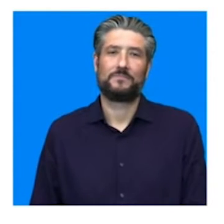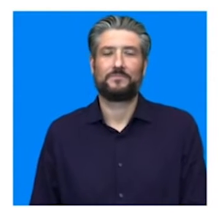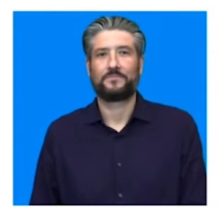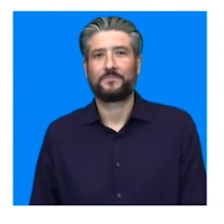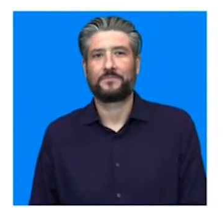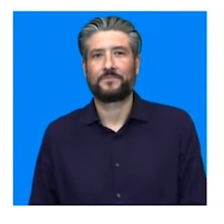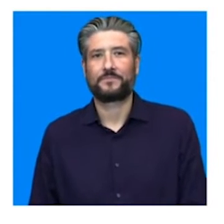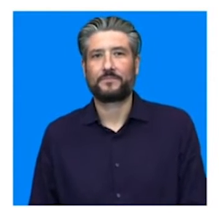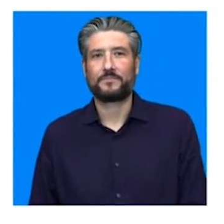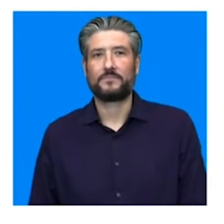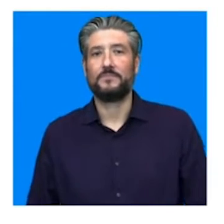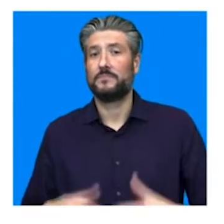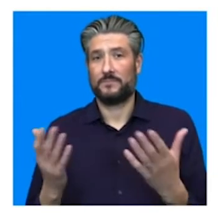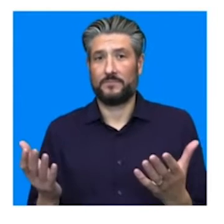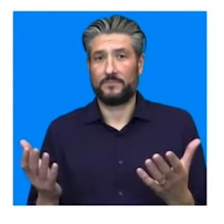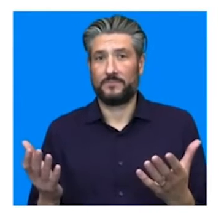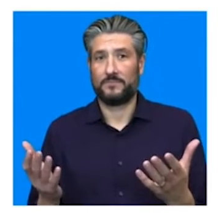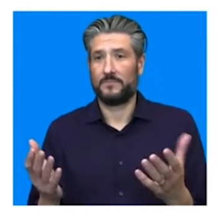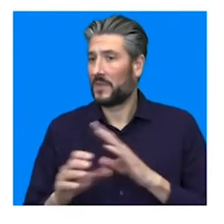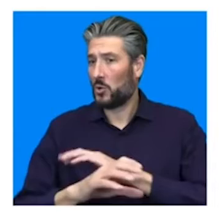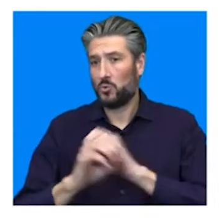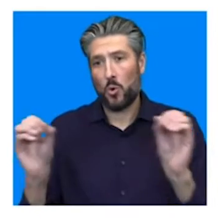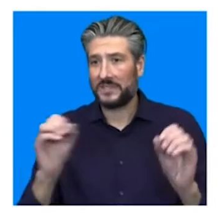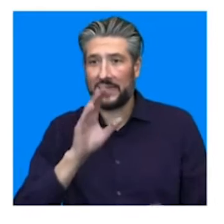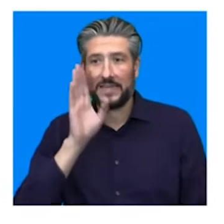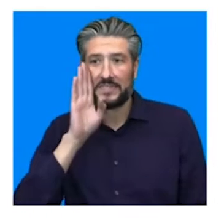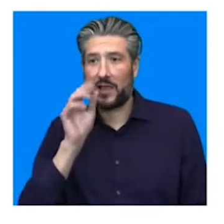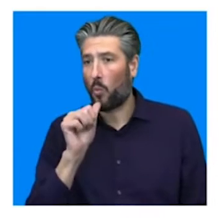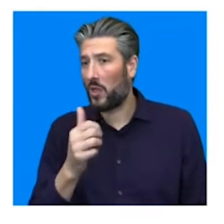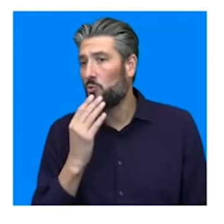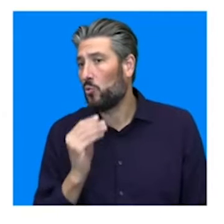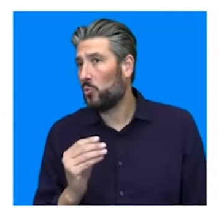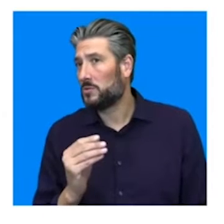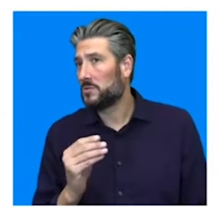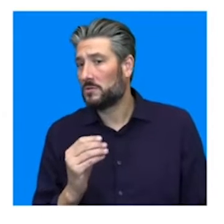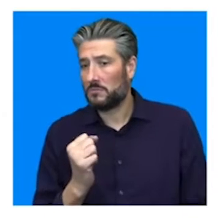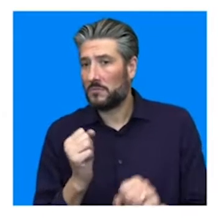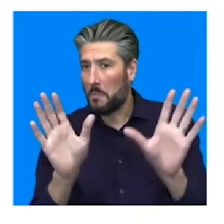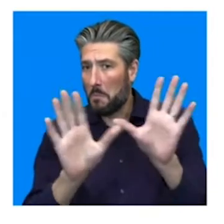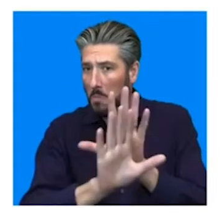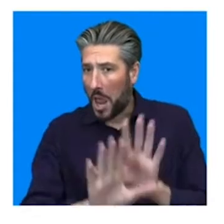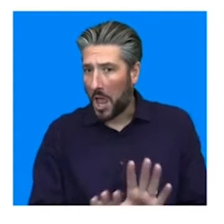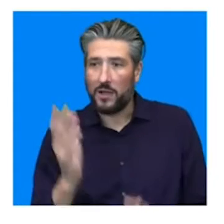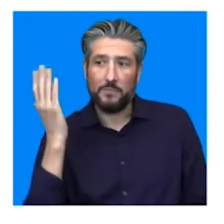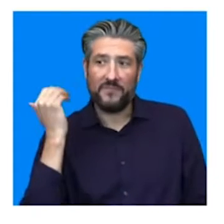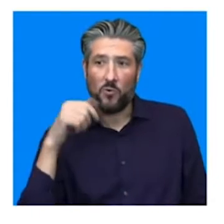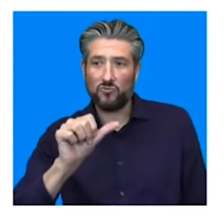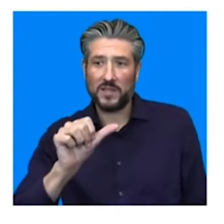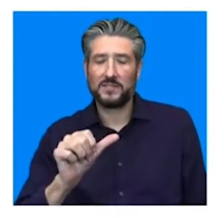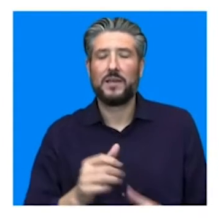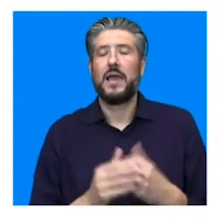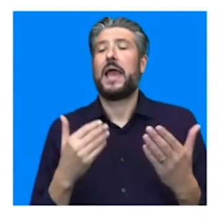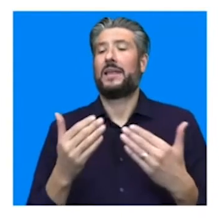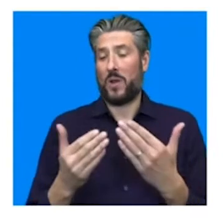listening in would have used Gaussian blurring before for this kind of thing. But if you could put in the